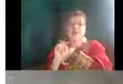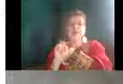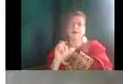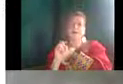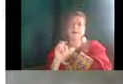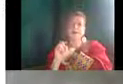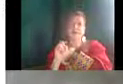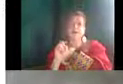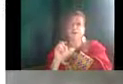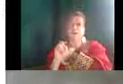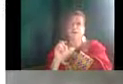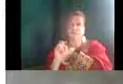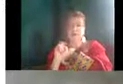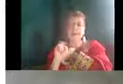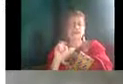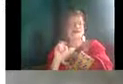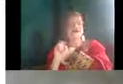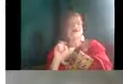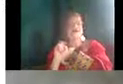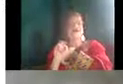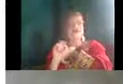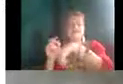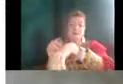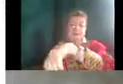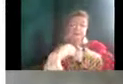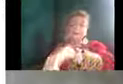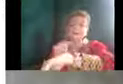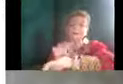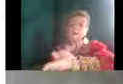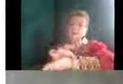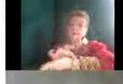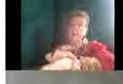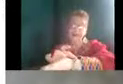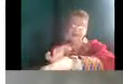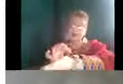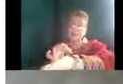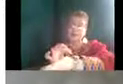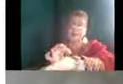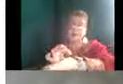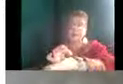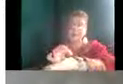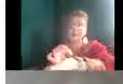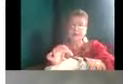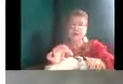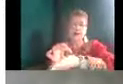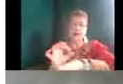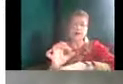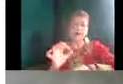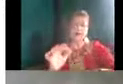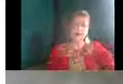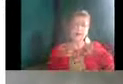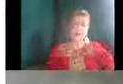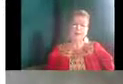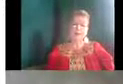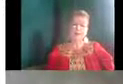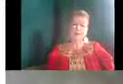one time i almost fell uh but i didn't but it said elisa are you okay and i answer yes if